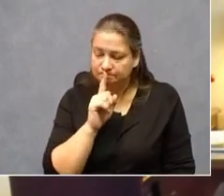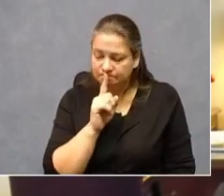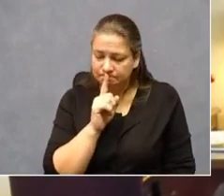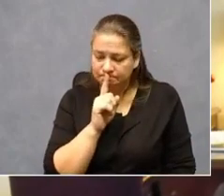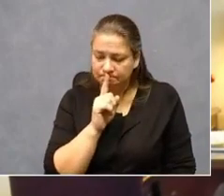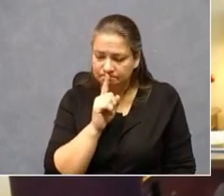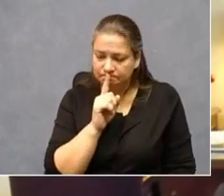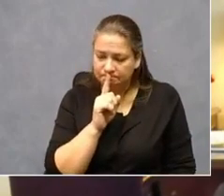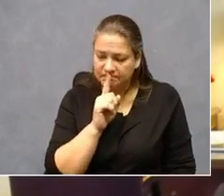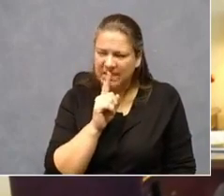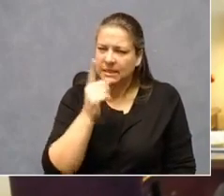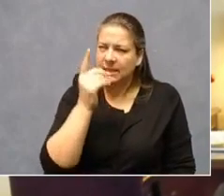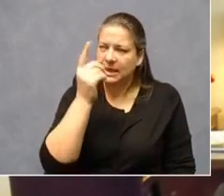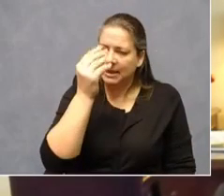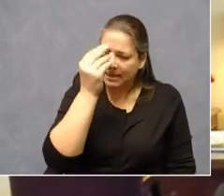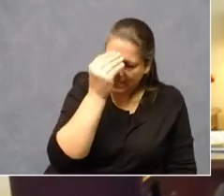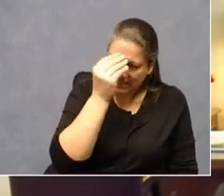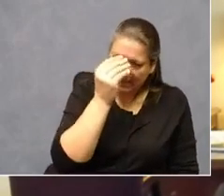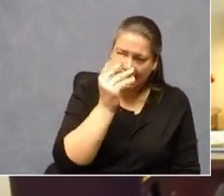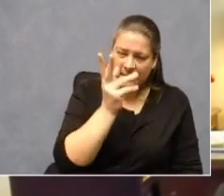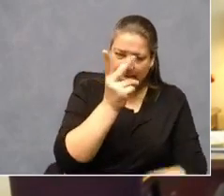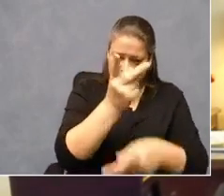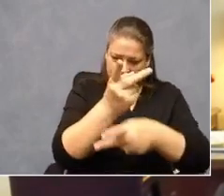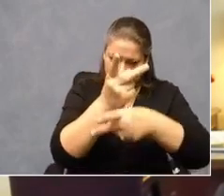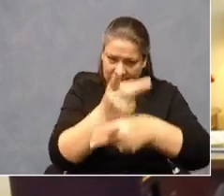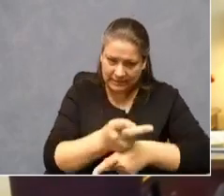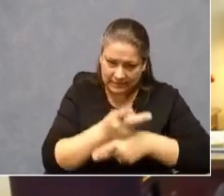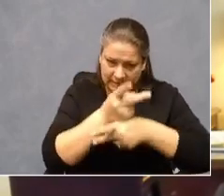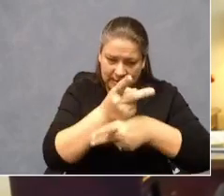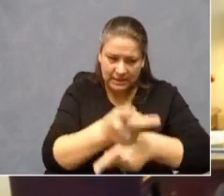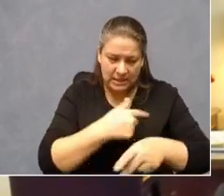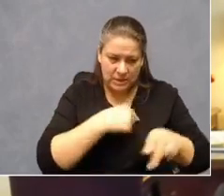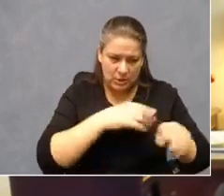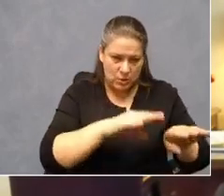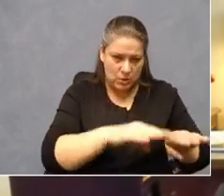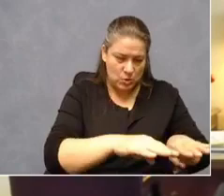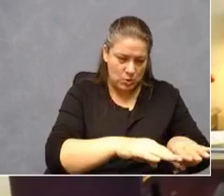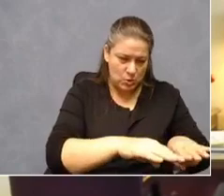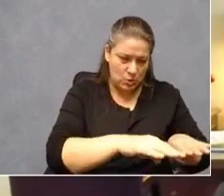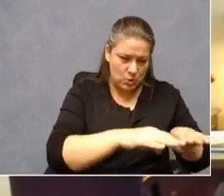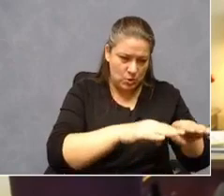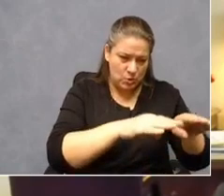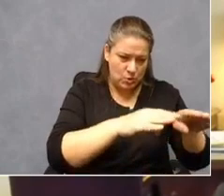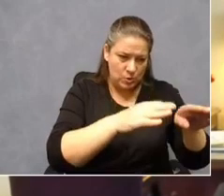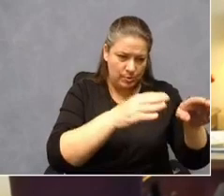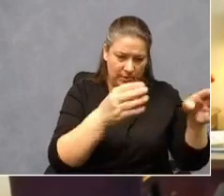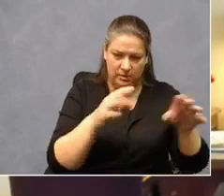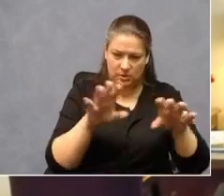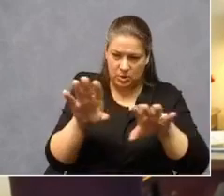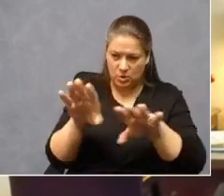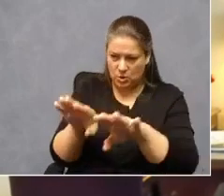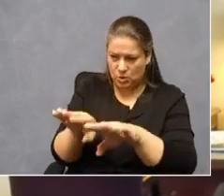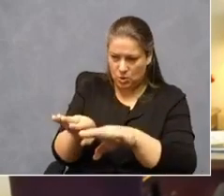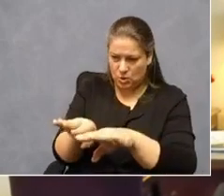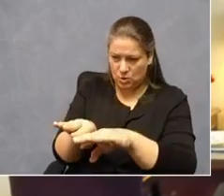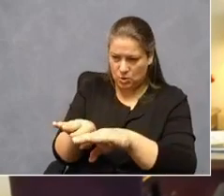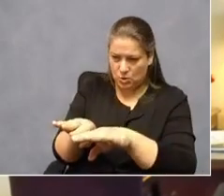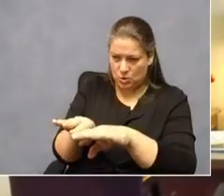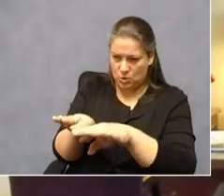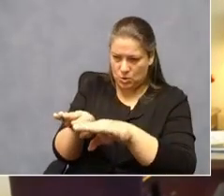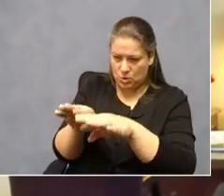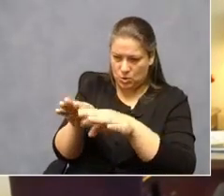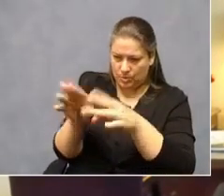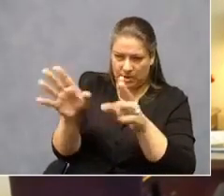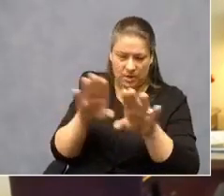We began to reopen transportation. We began to reopen some of that congregate dining. We